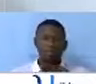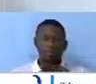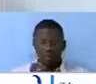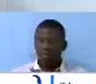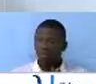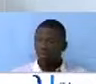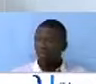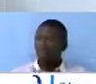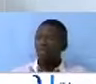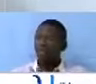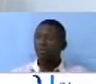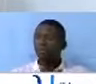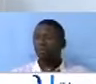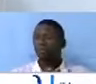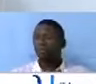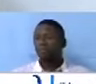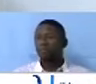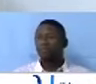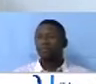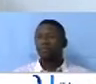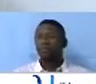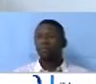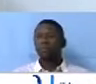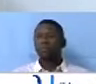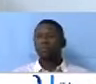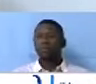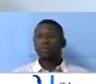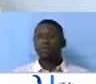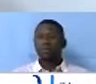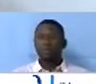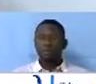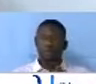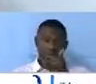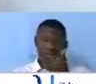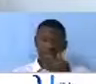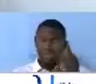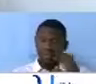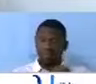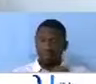going on. Well, if that is the concept of the commission, I'm good with it.